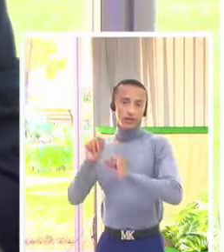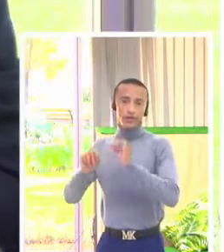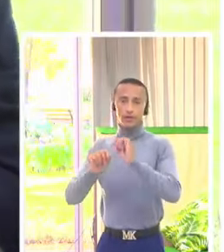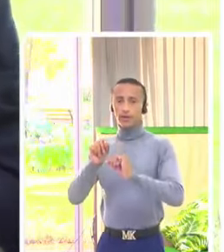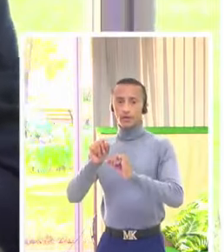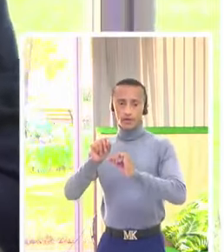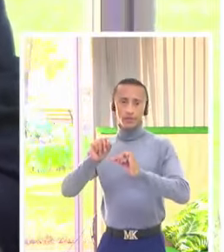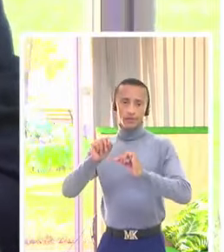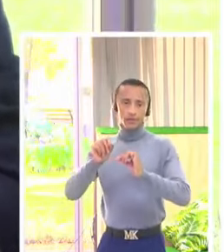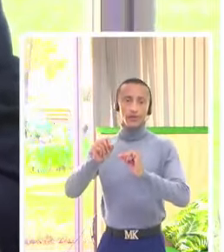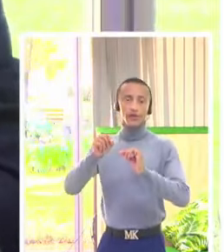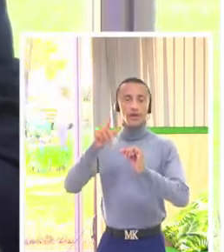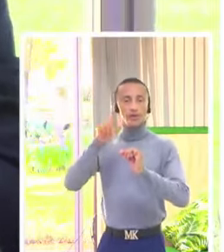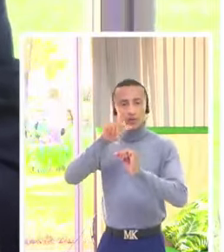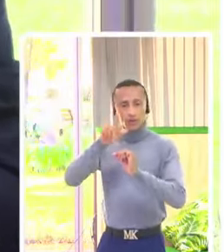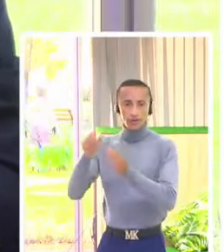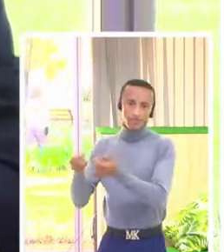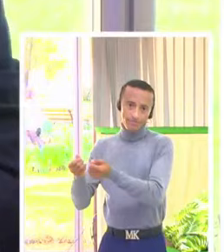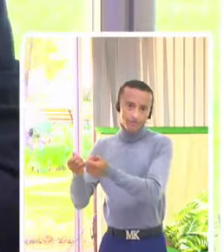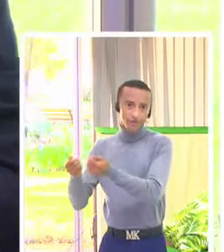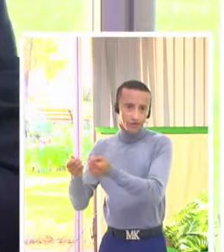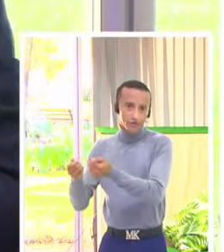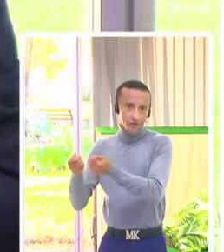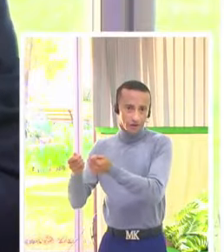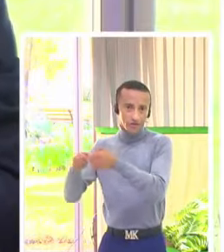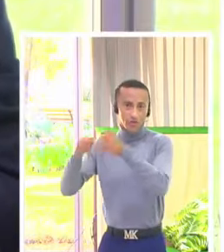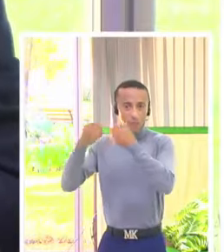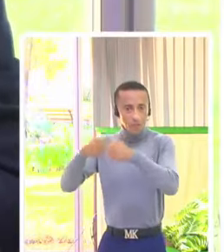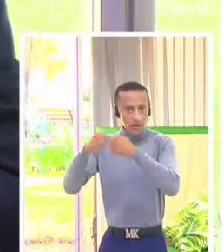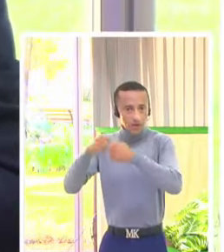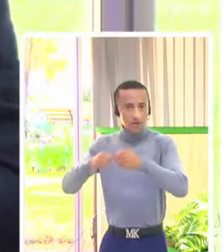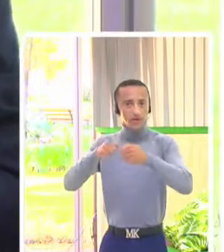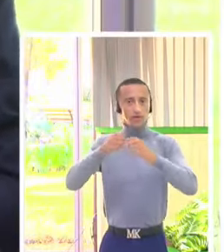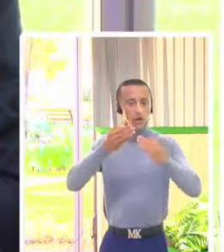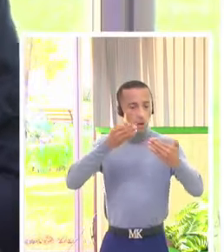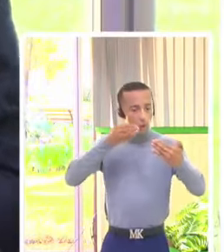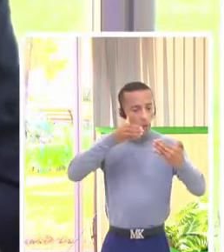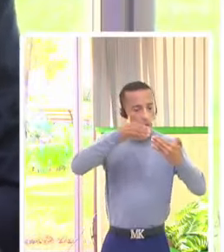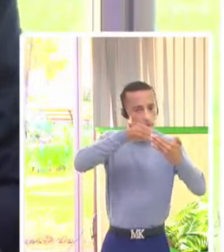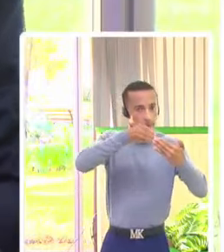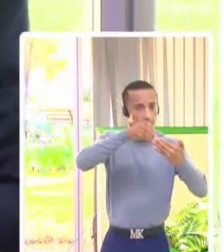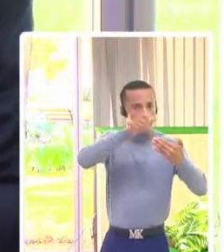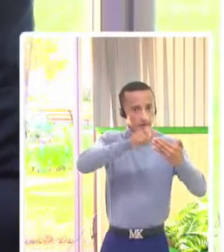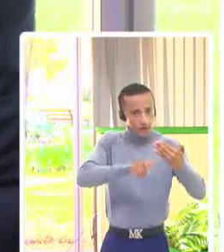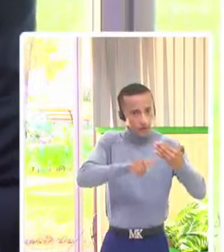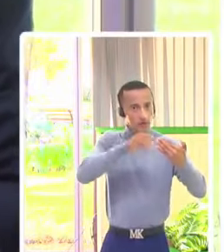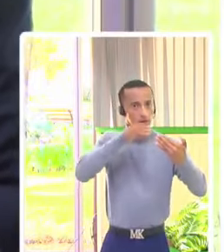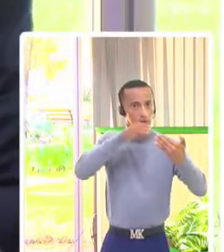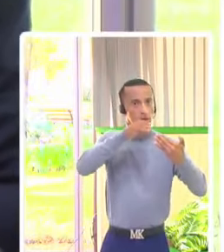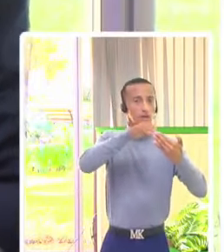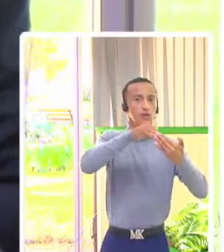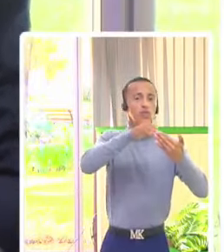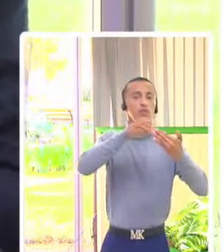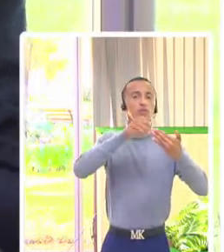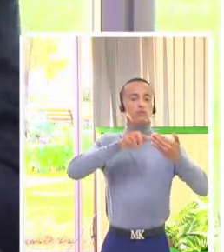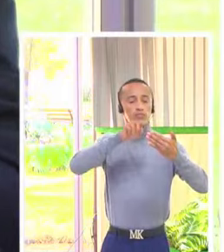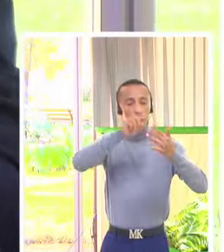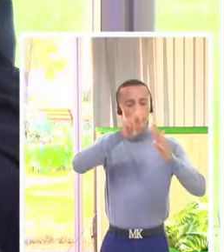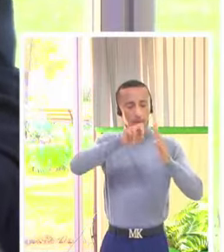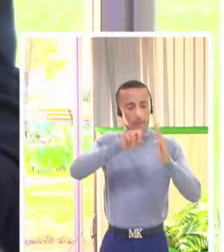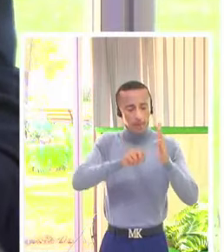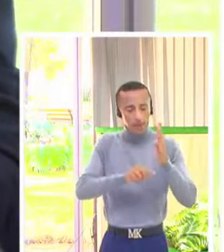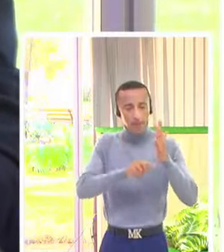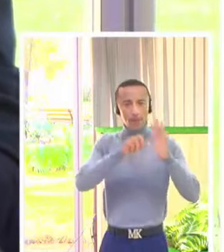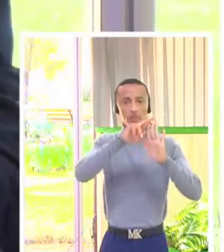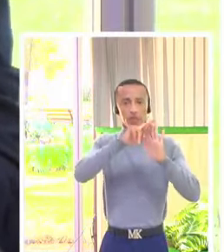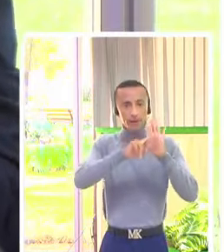especially on the ID side. And then when people understood they started innovating. So a lot of the programs